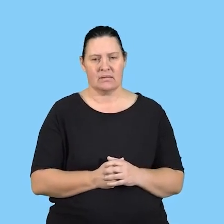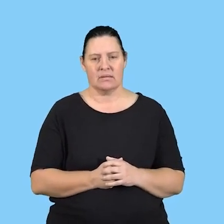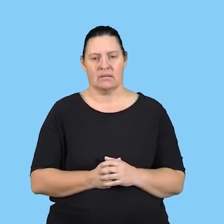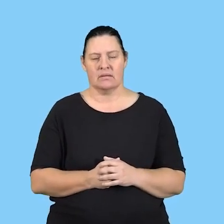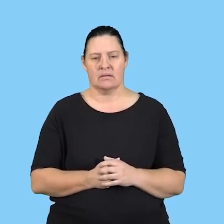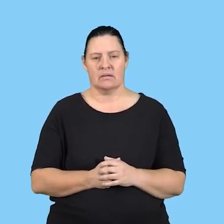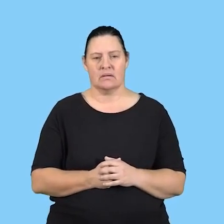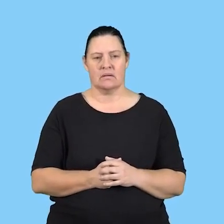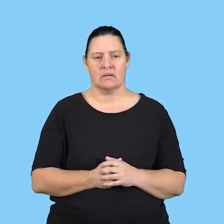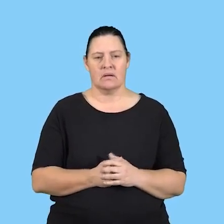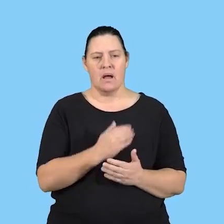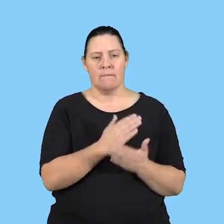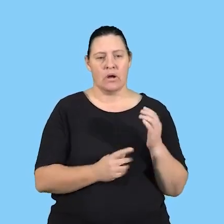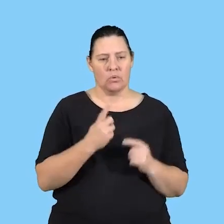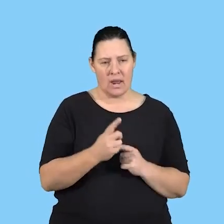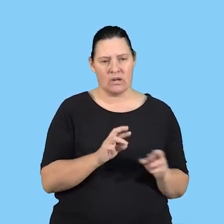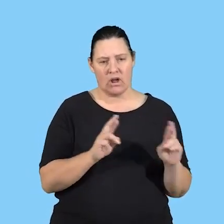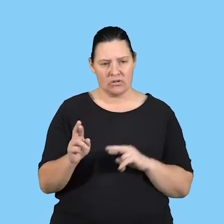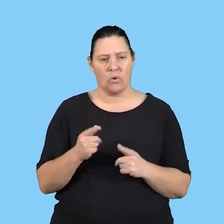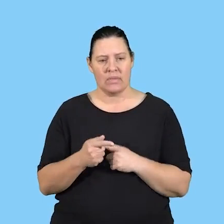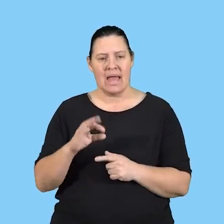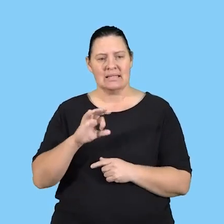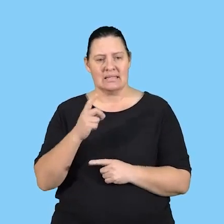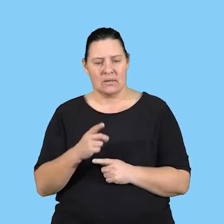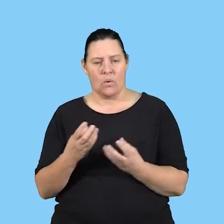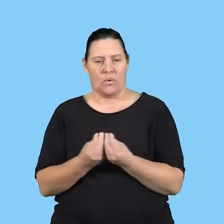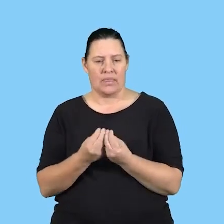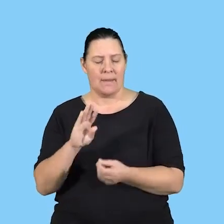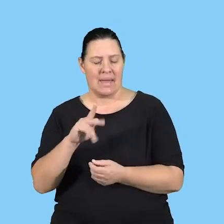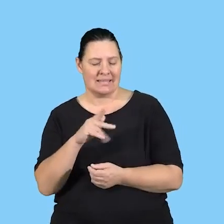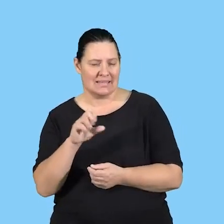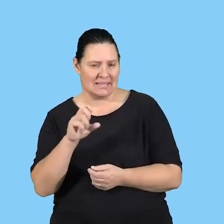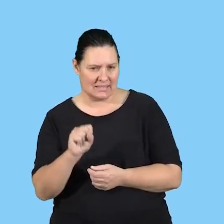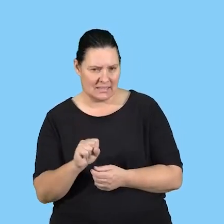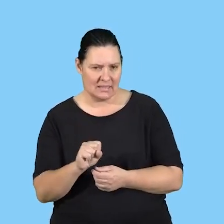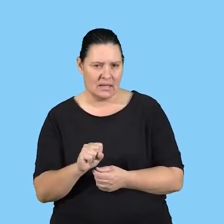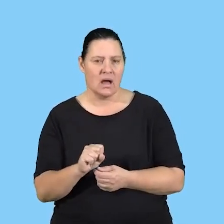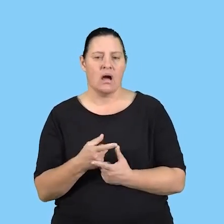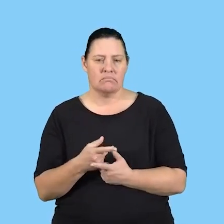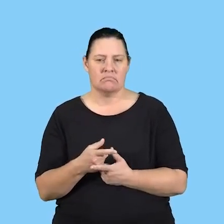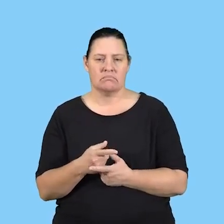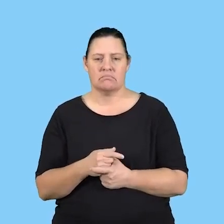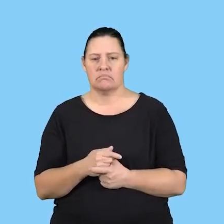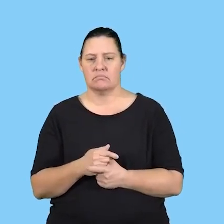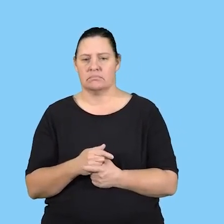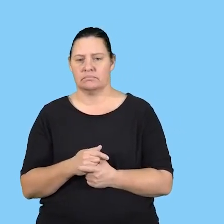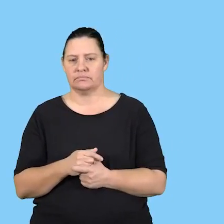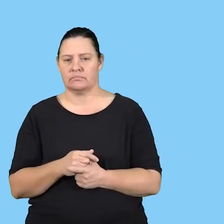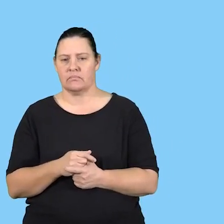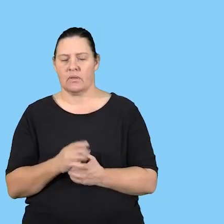is. The part 1, reactions of acids with bases, we increased time, because we think that